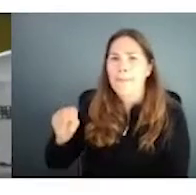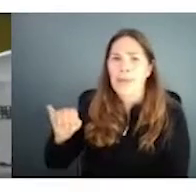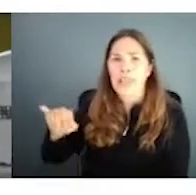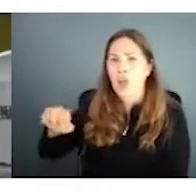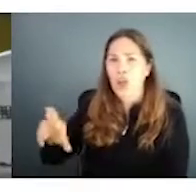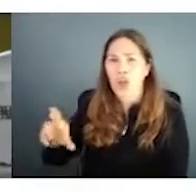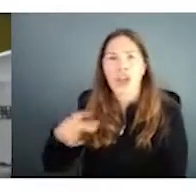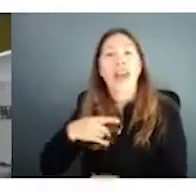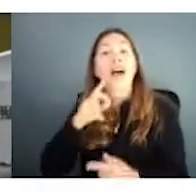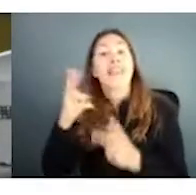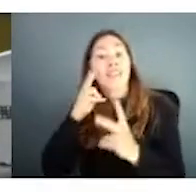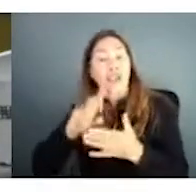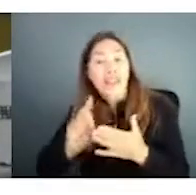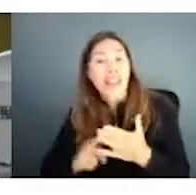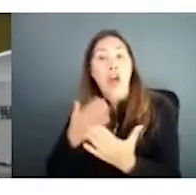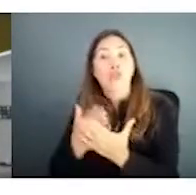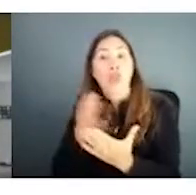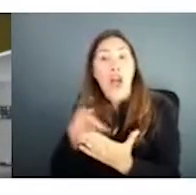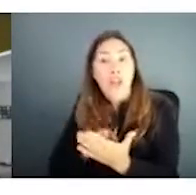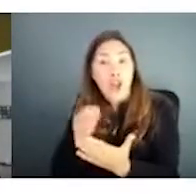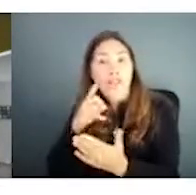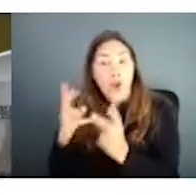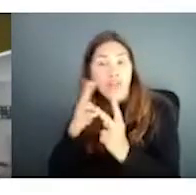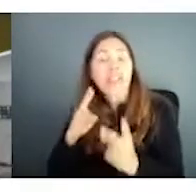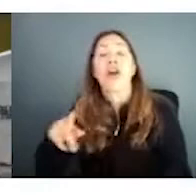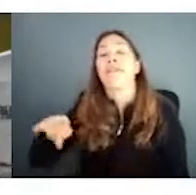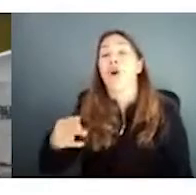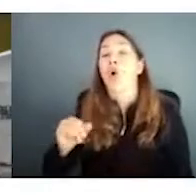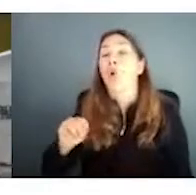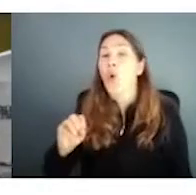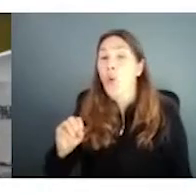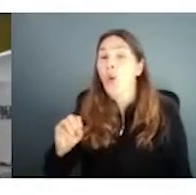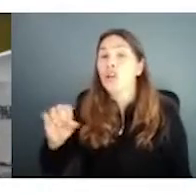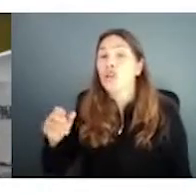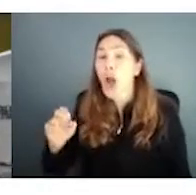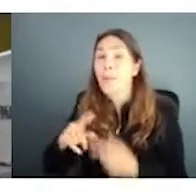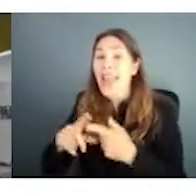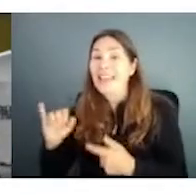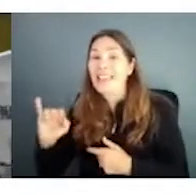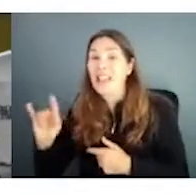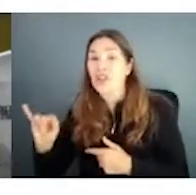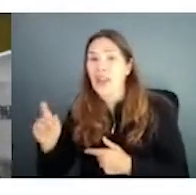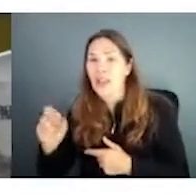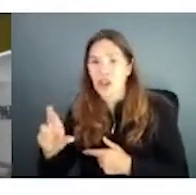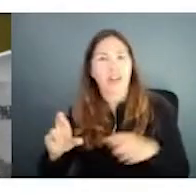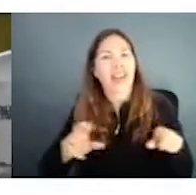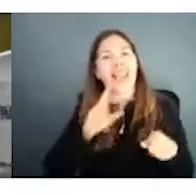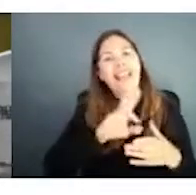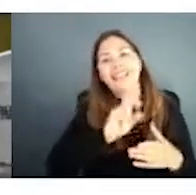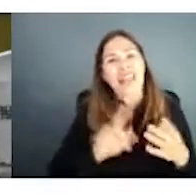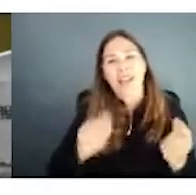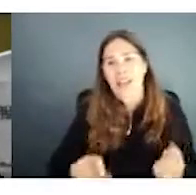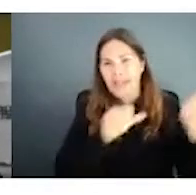Visual design, proof of learning for visual will be Photoshop and Illustrator. InDesign has been removed out of that proof of